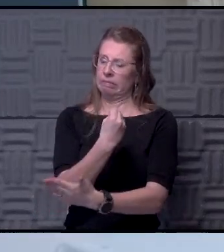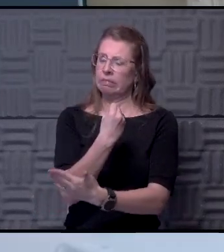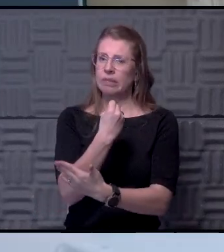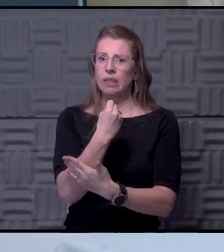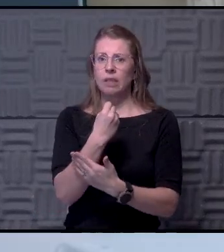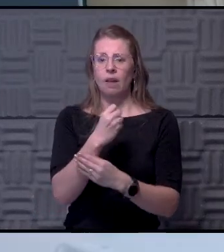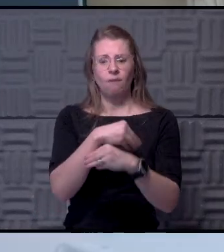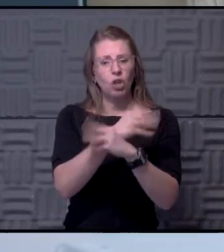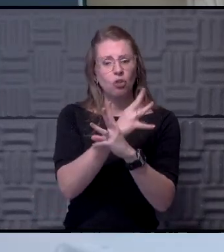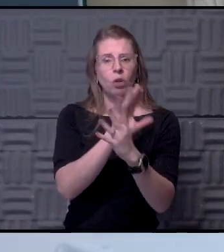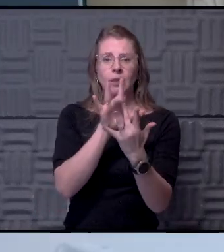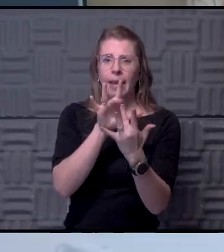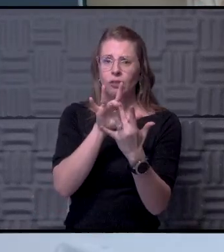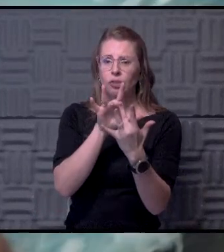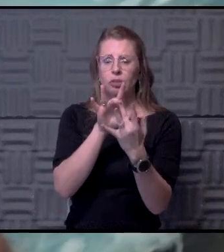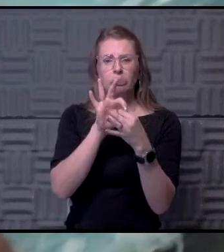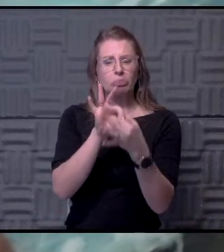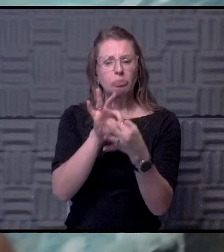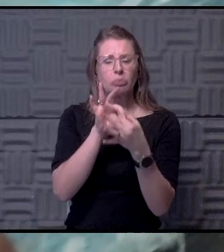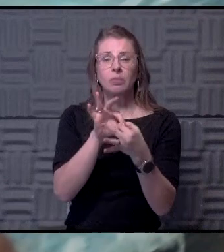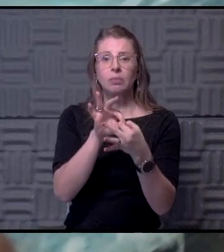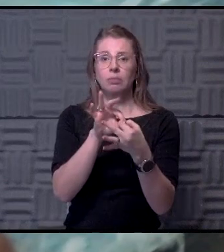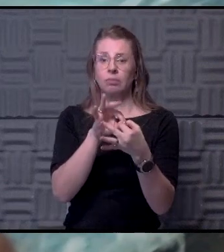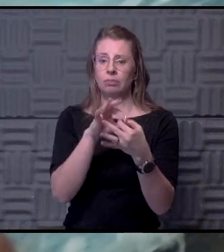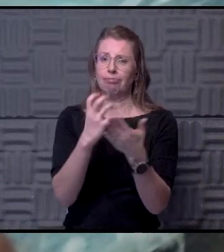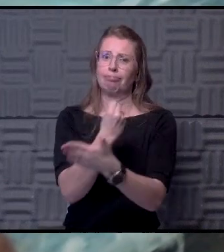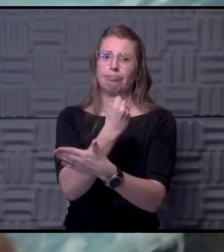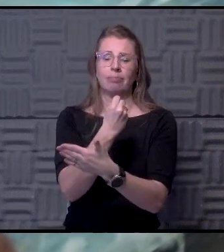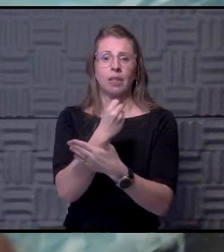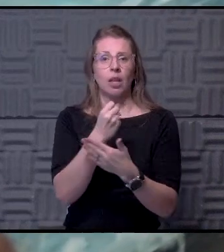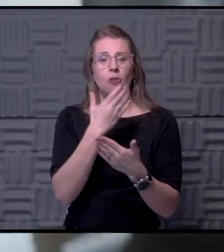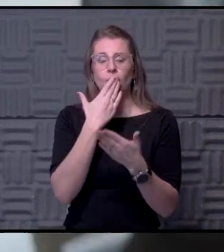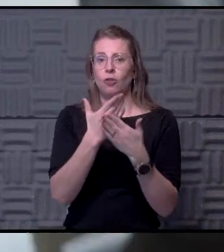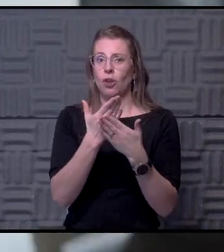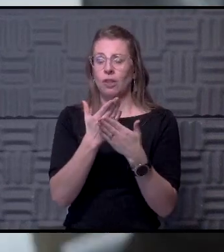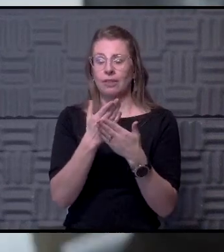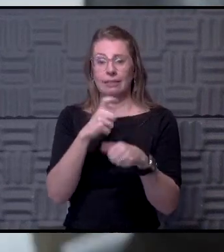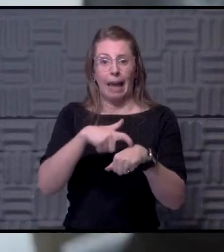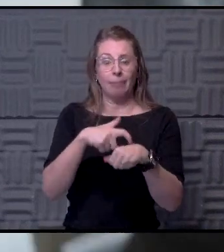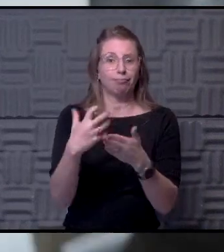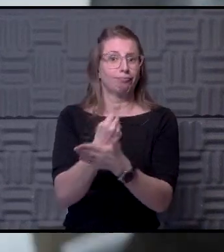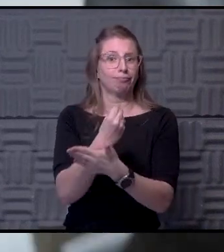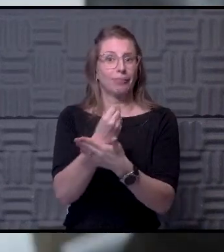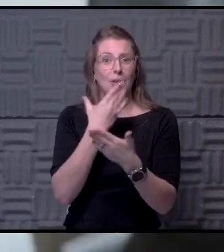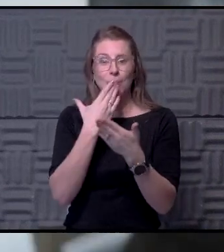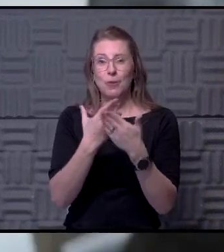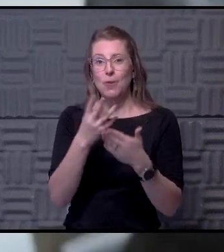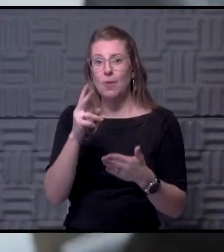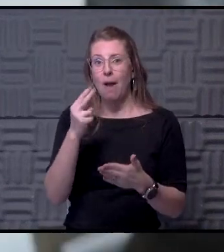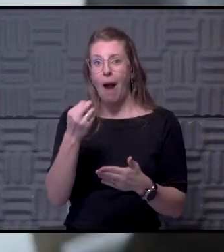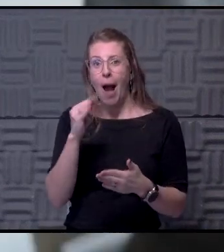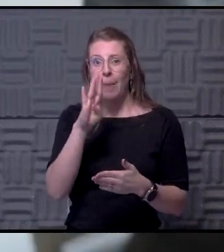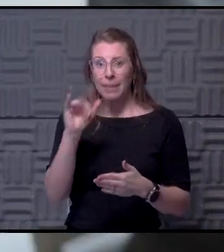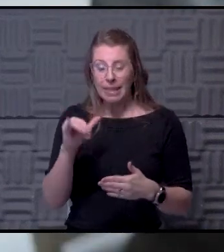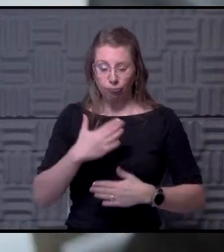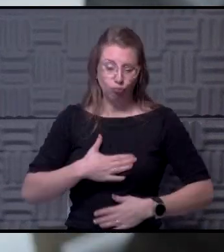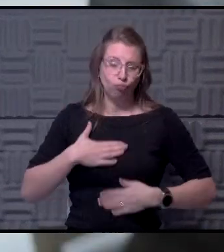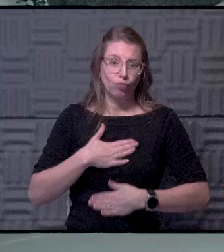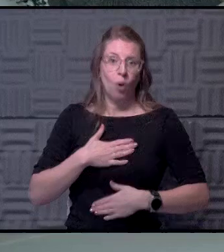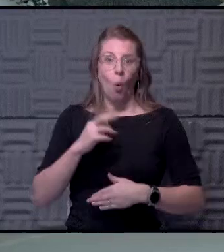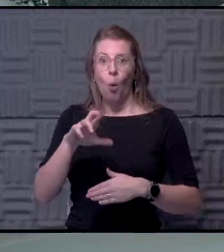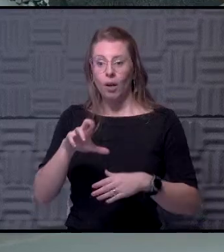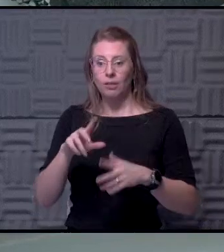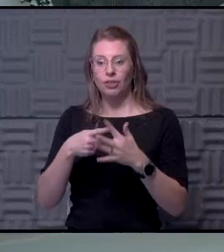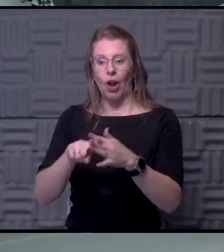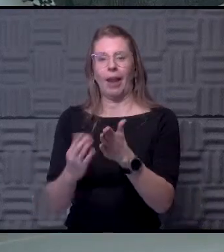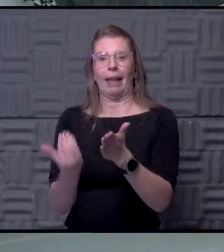these virtual connections that we can make. Now would be a great time to try out a new hobby or to re-engage with a hobby that we've done in the